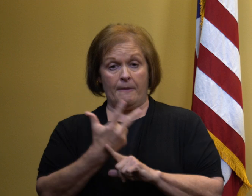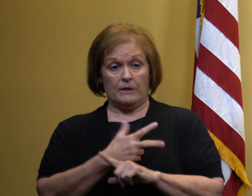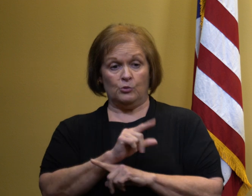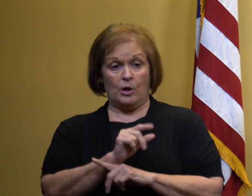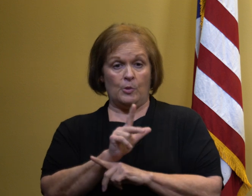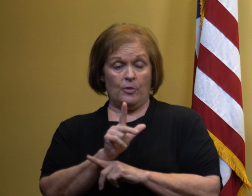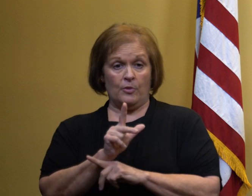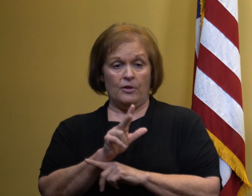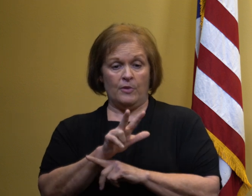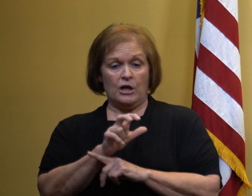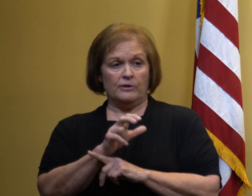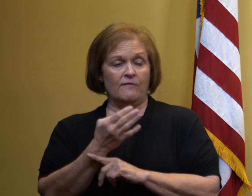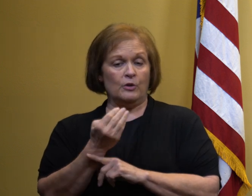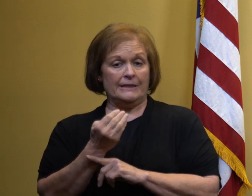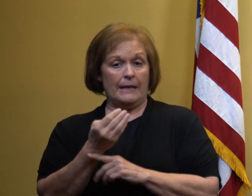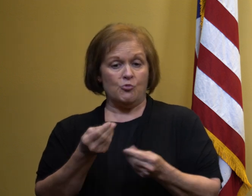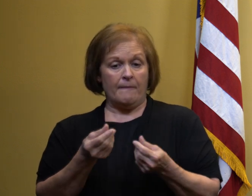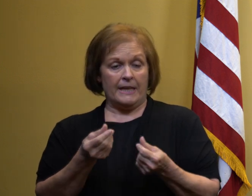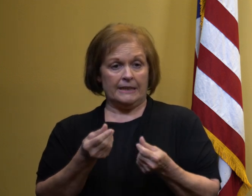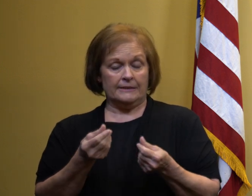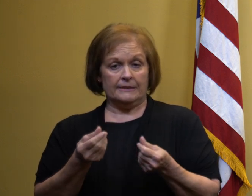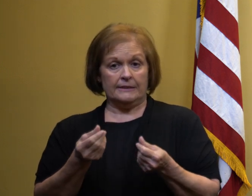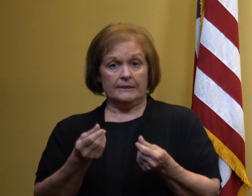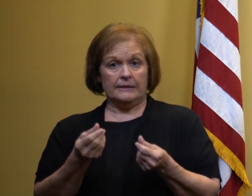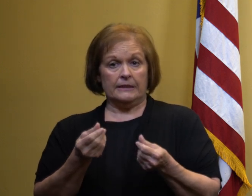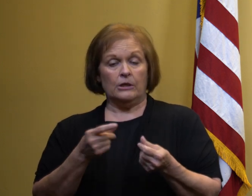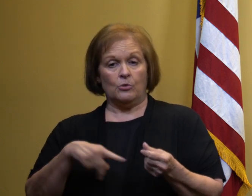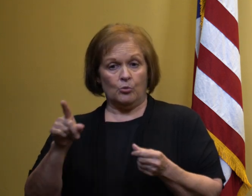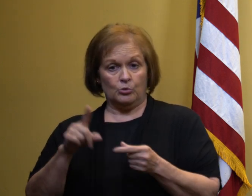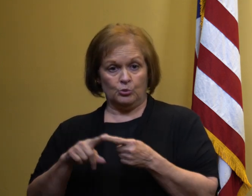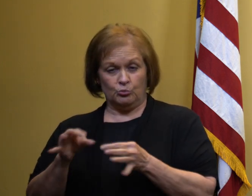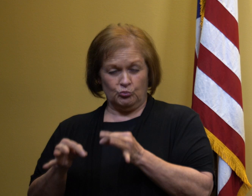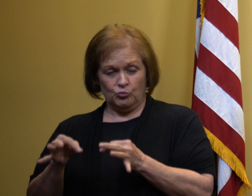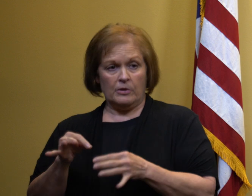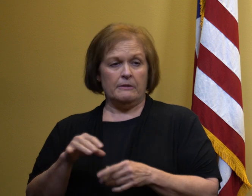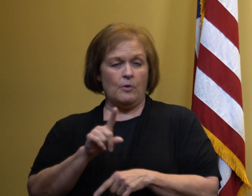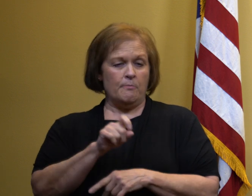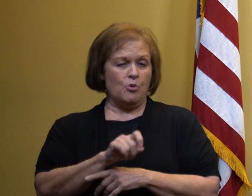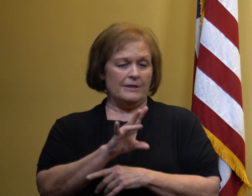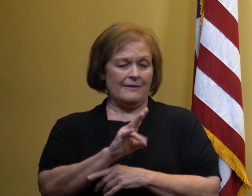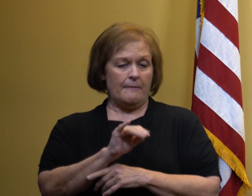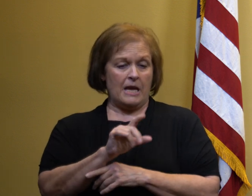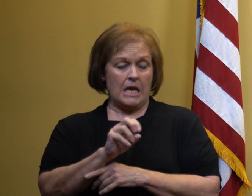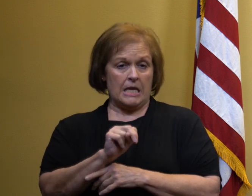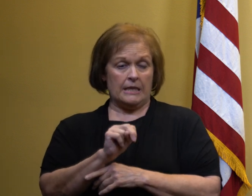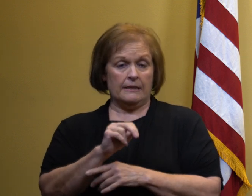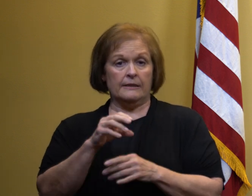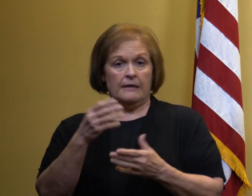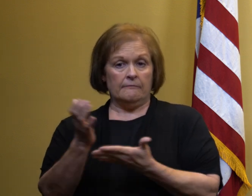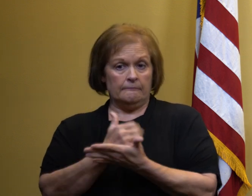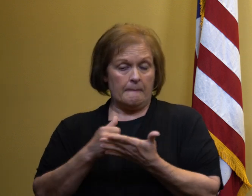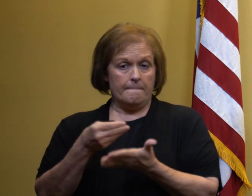2023, 314 properties were brought to hearings, totaling about $1.7 million in